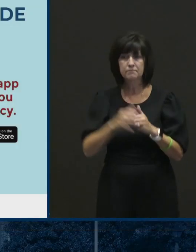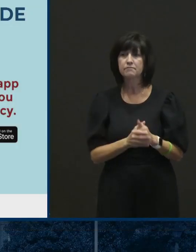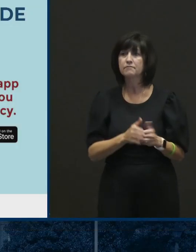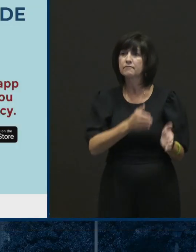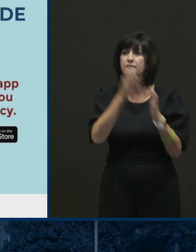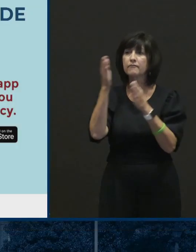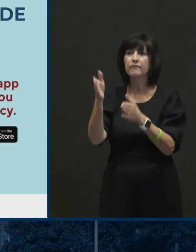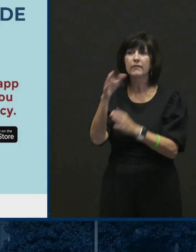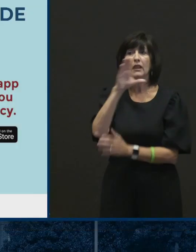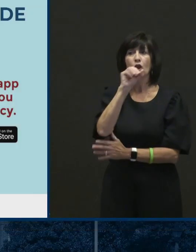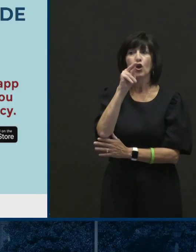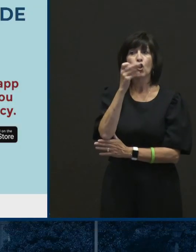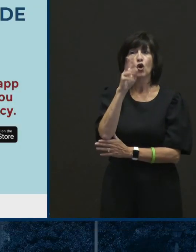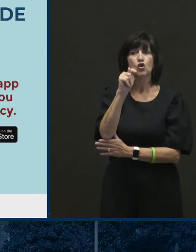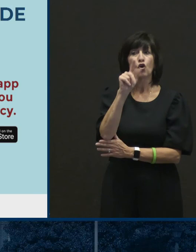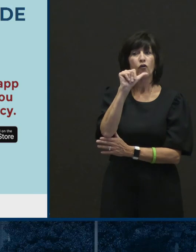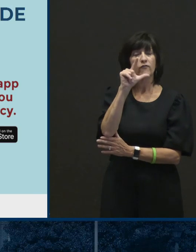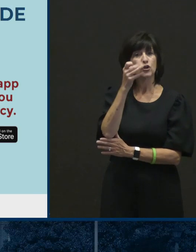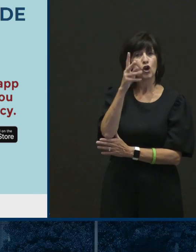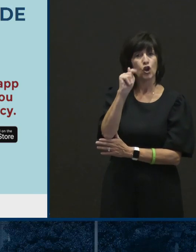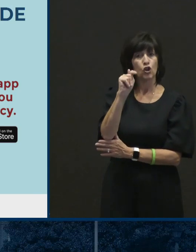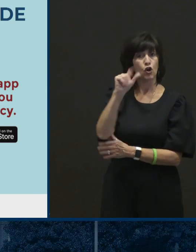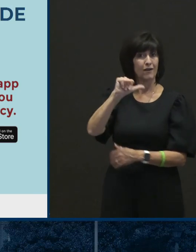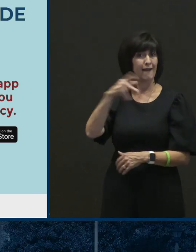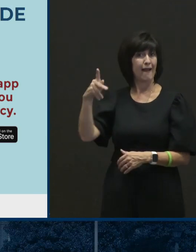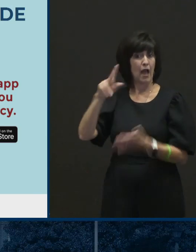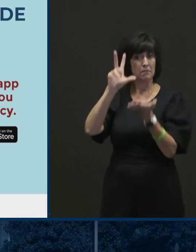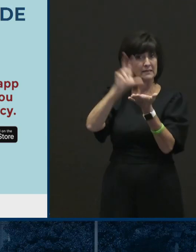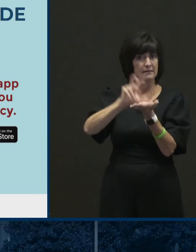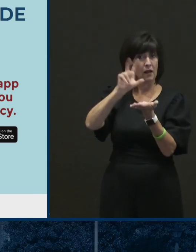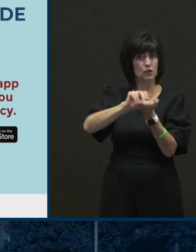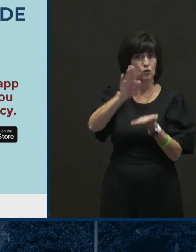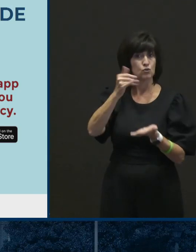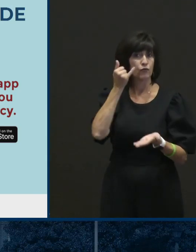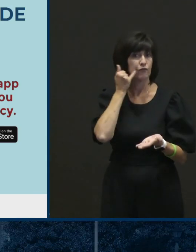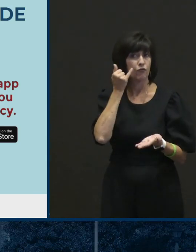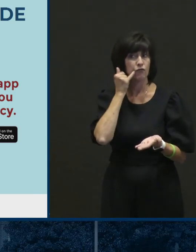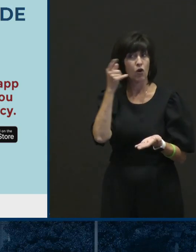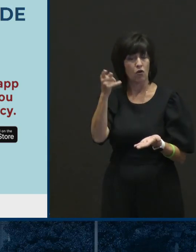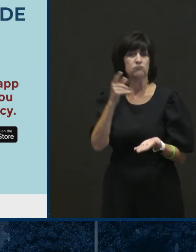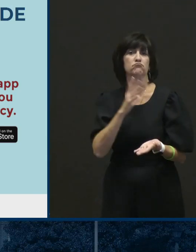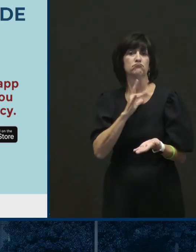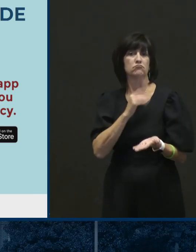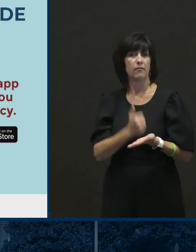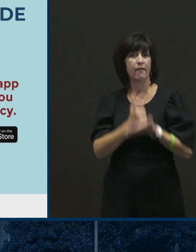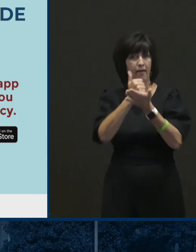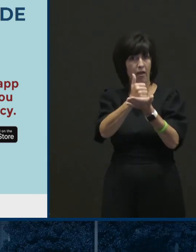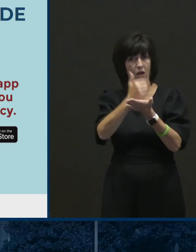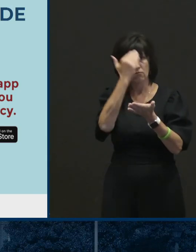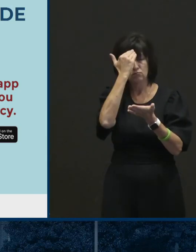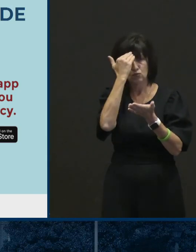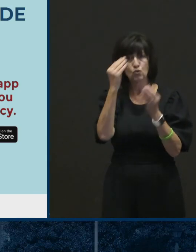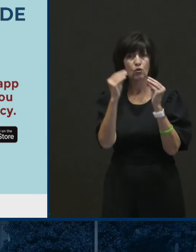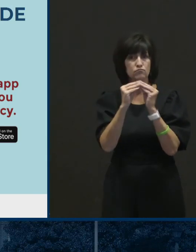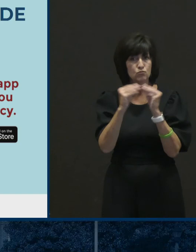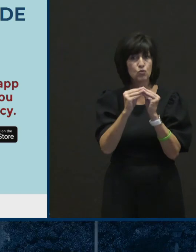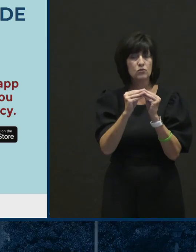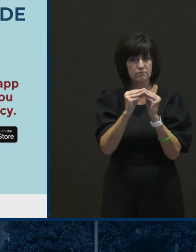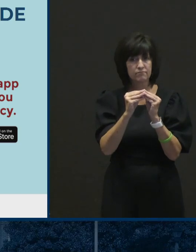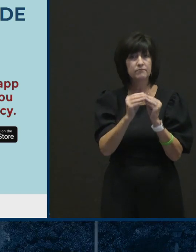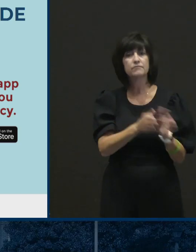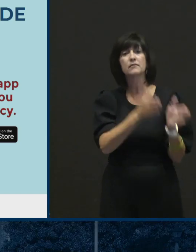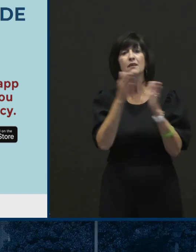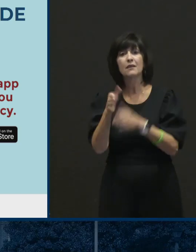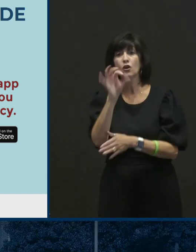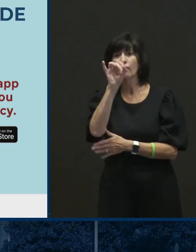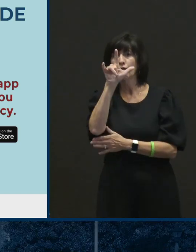your screen now. There it is. And flu shots. We're coming into flu season. We need everybody to get flu shots so that the hospitals don't